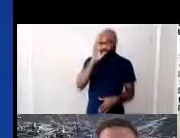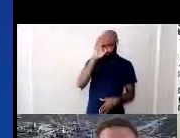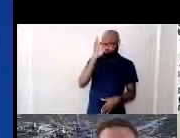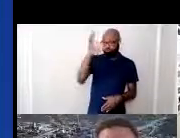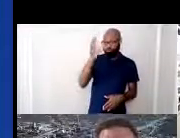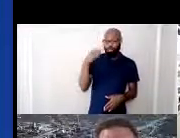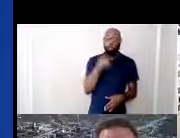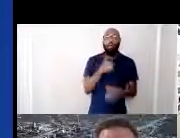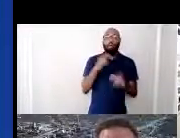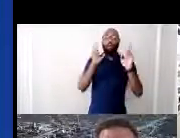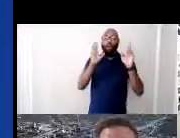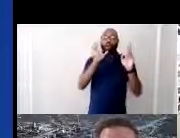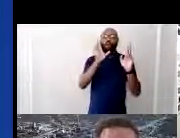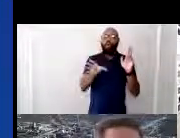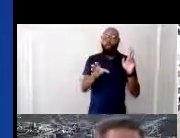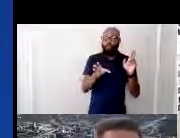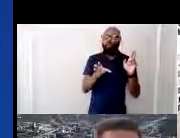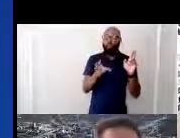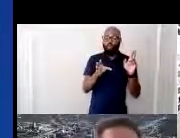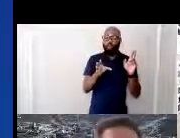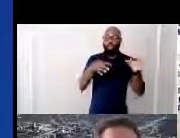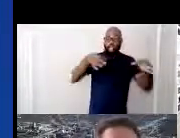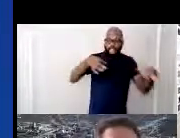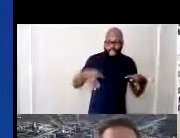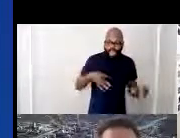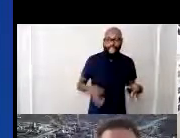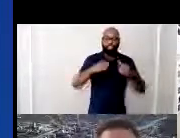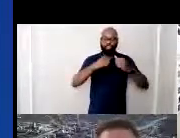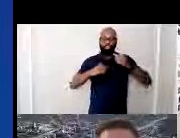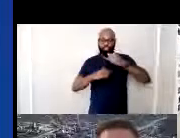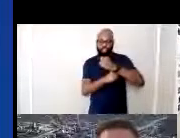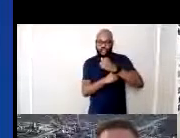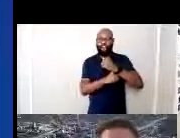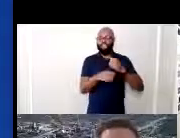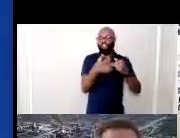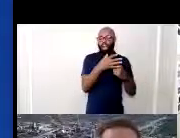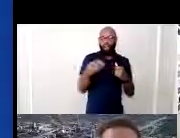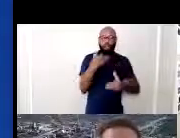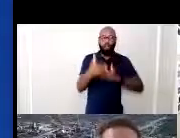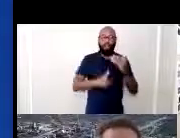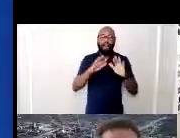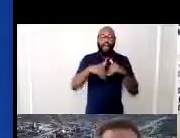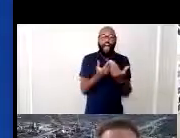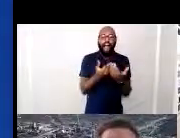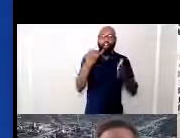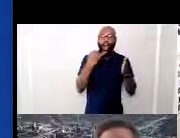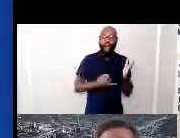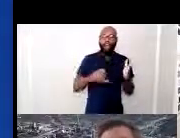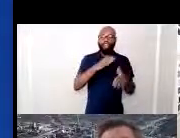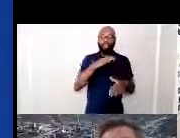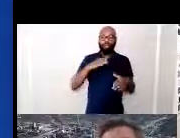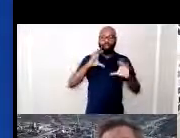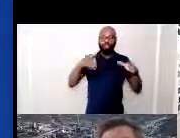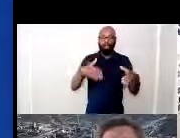hope will come up with spell out the actual structure and the process for how the Arts Commission will work. So that's